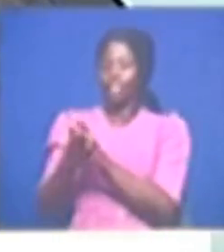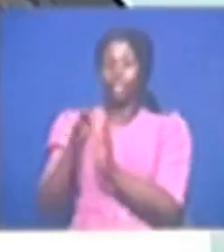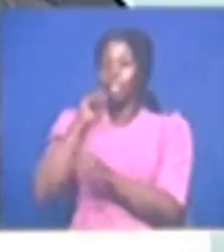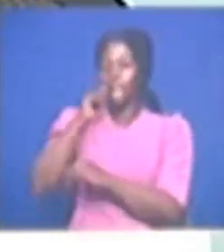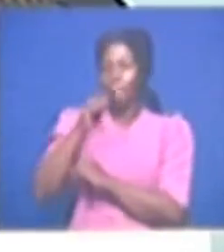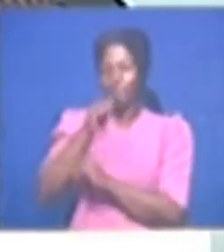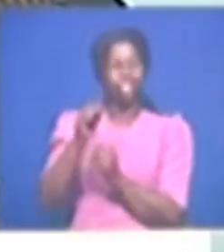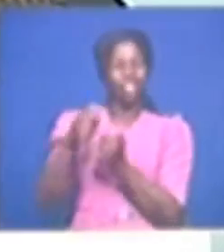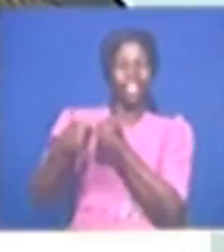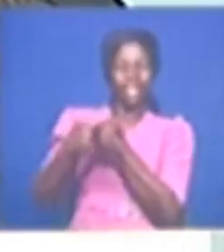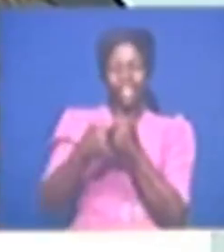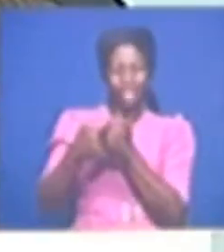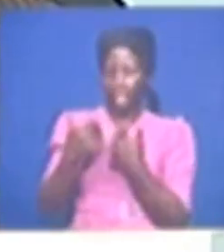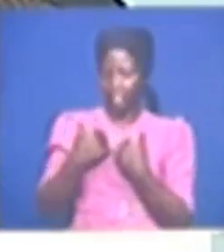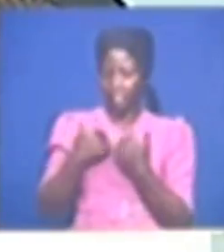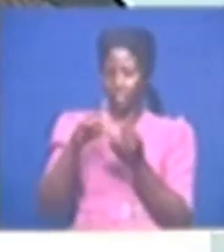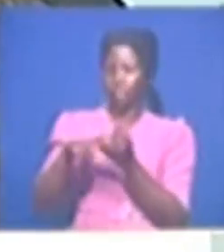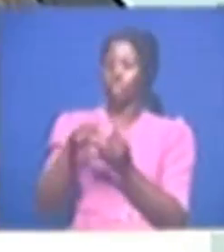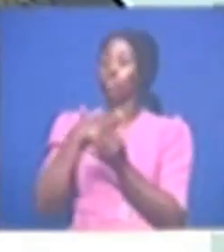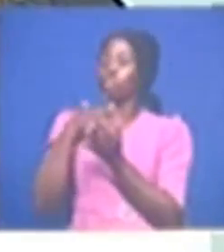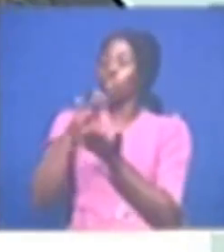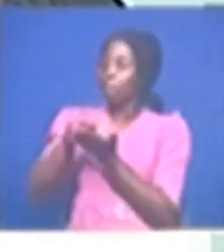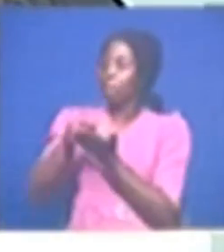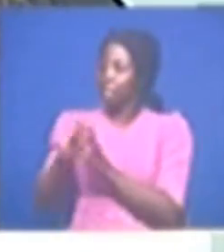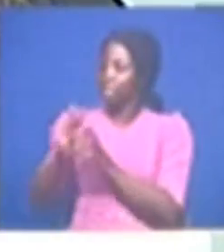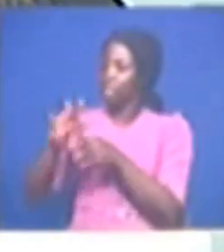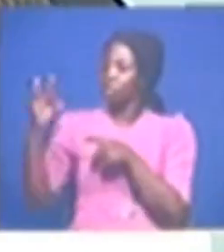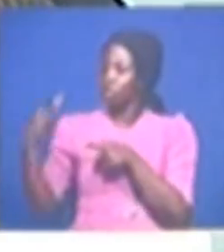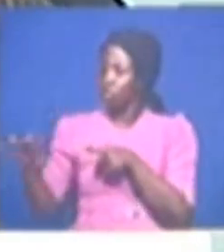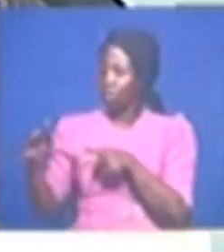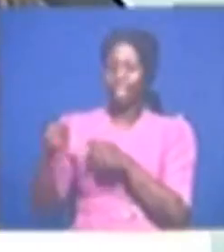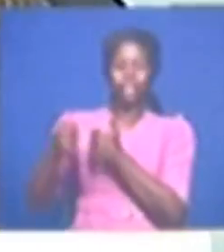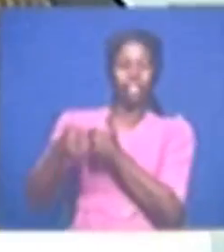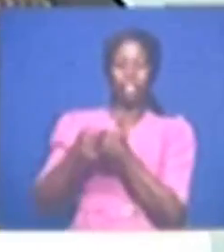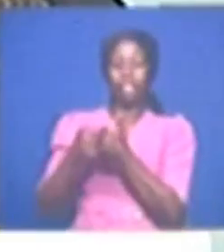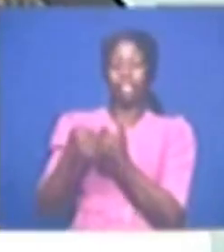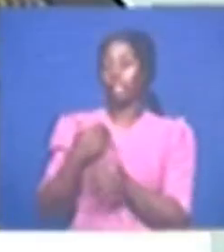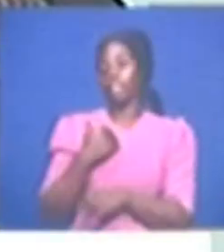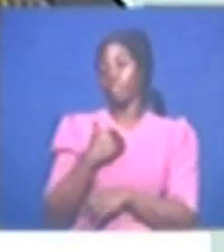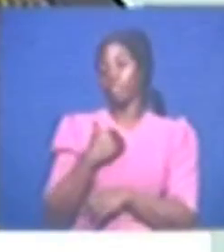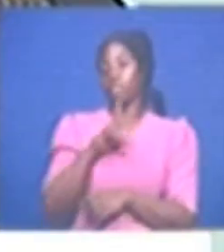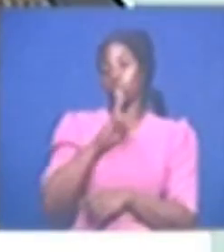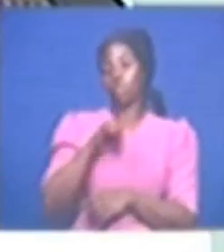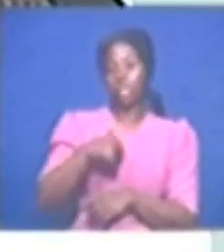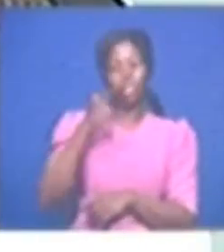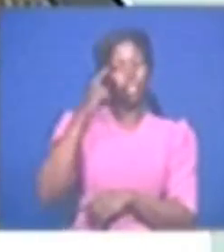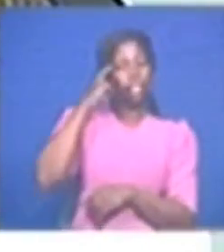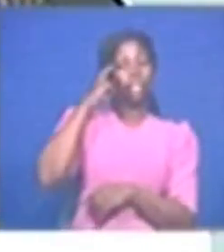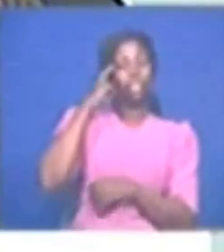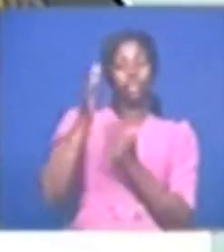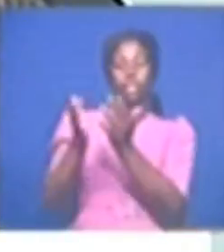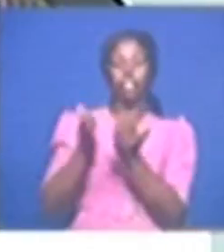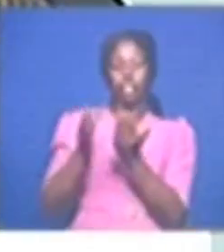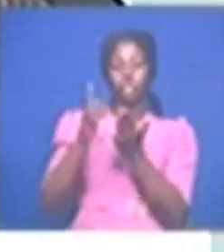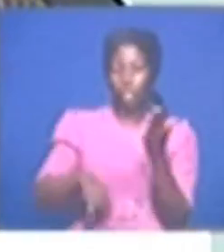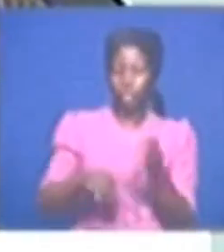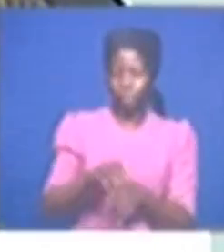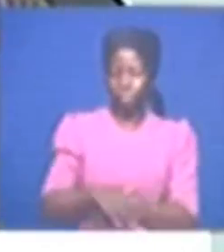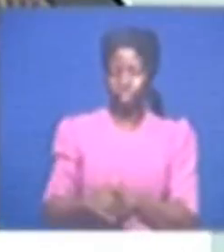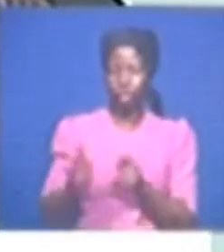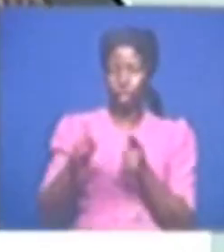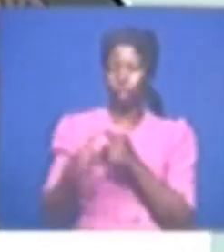You want to pack your sukumas, it's a bit challenging. So I think what we need now is to come up